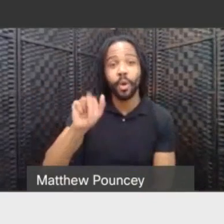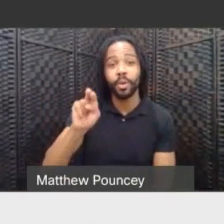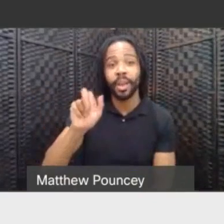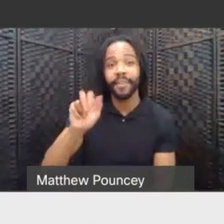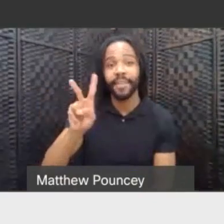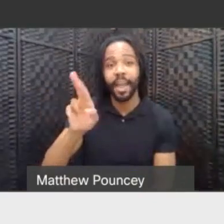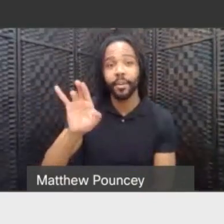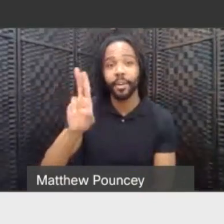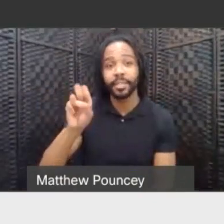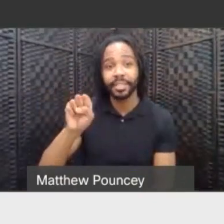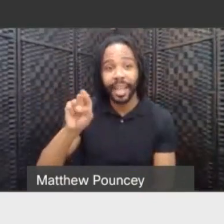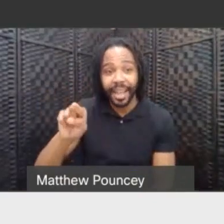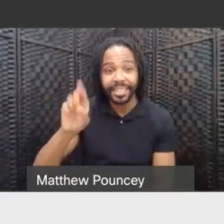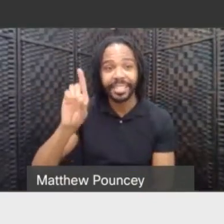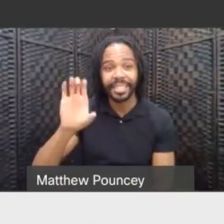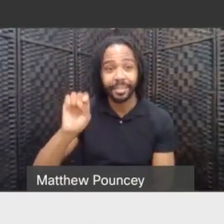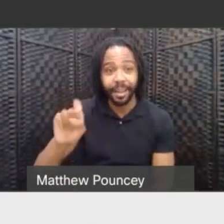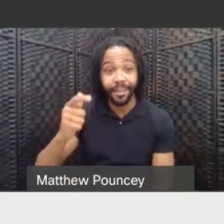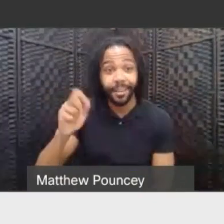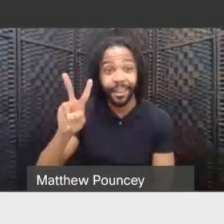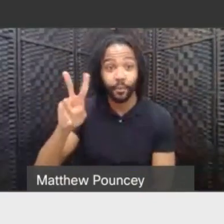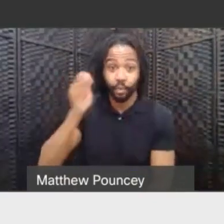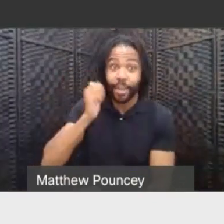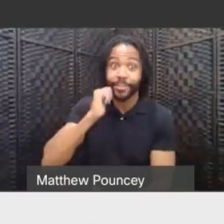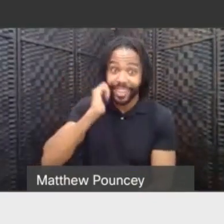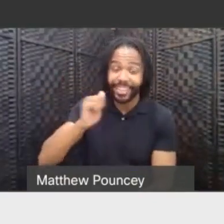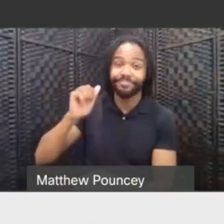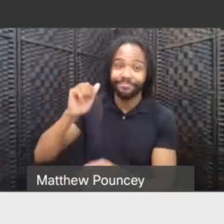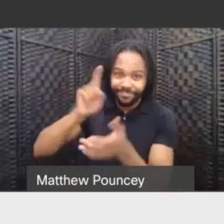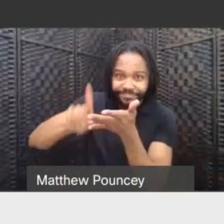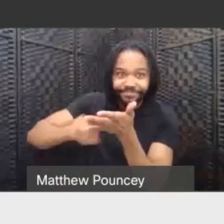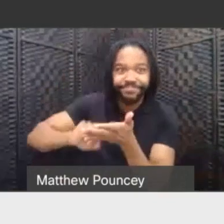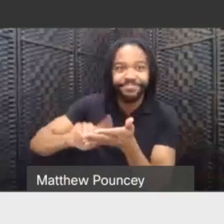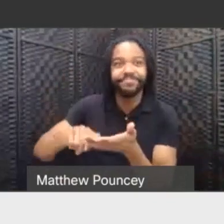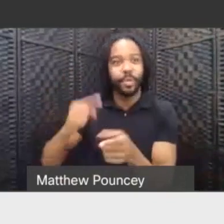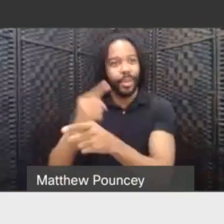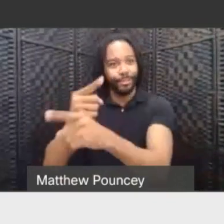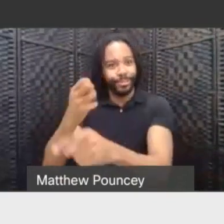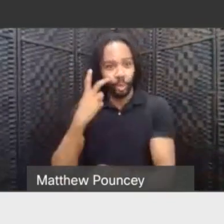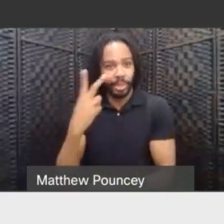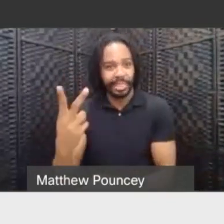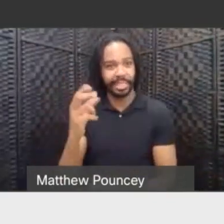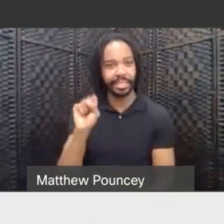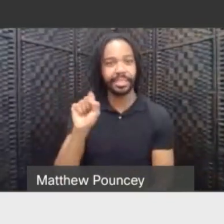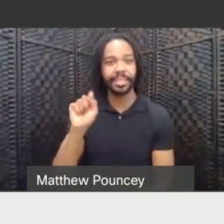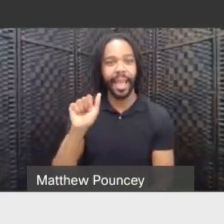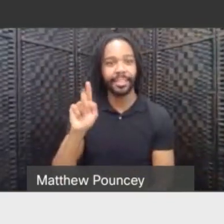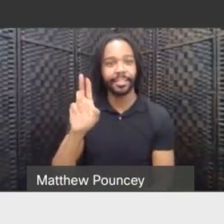coronavirus.dc.gov website regularly, daily, to see the status of